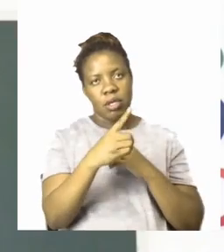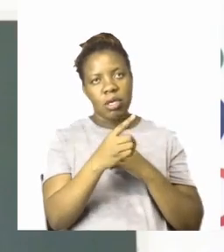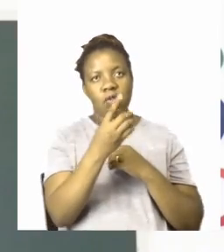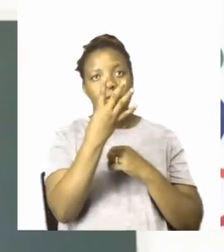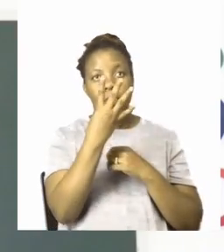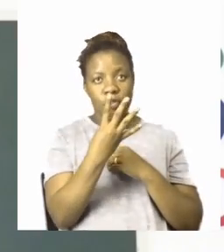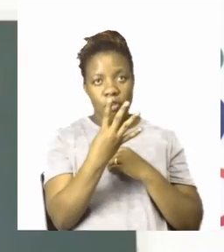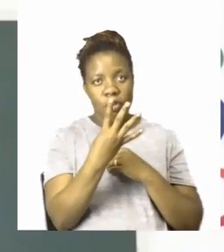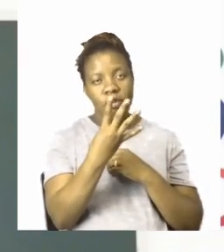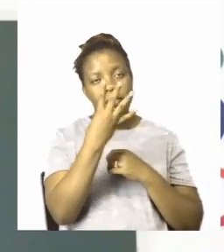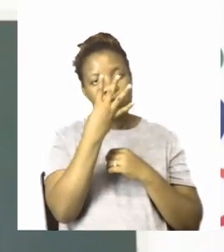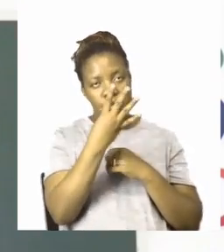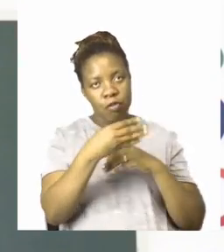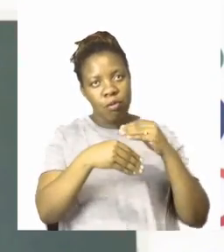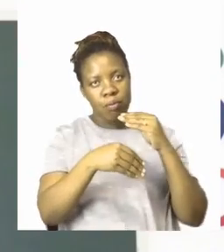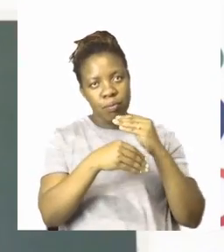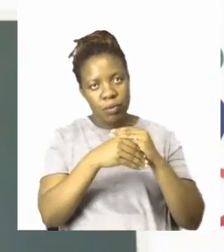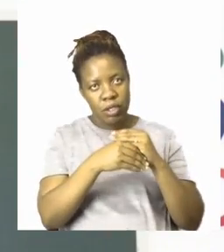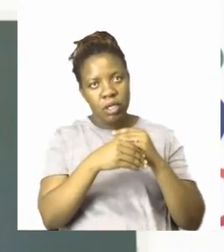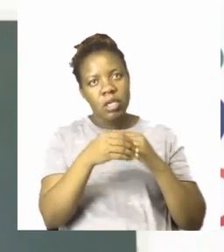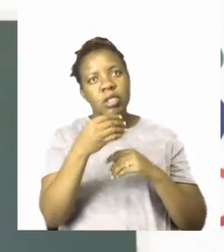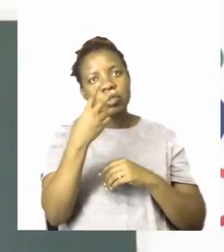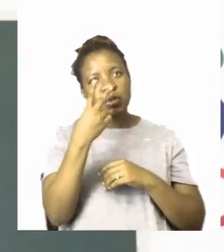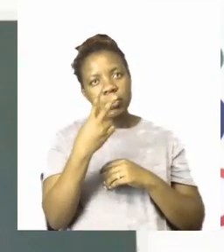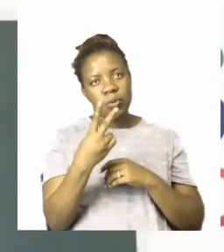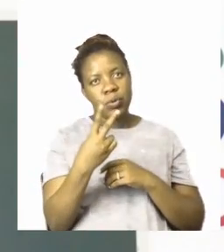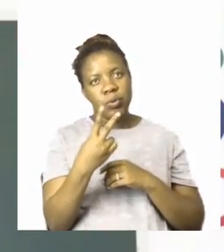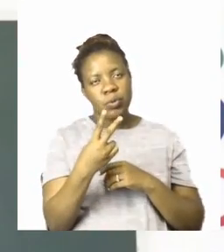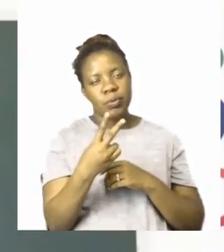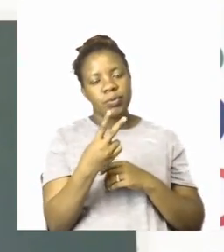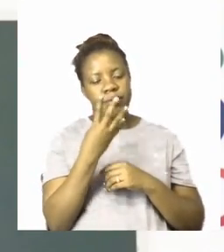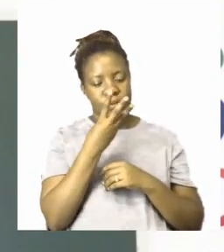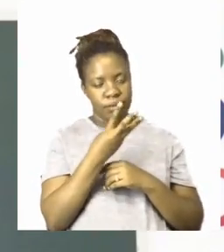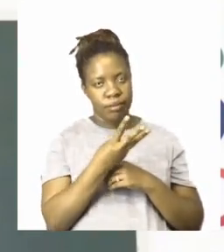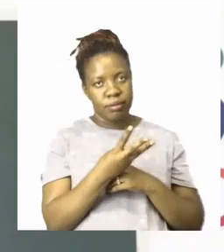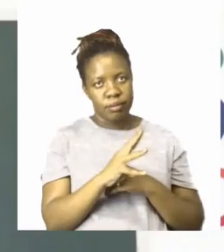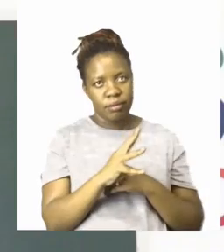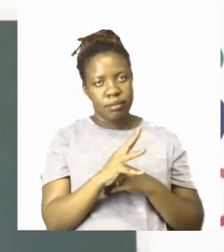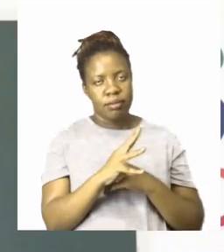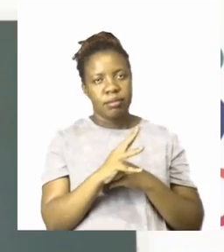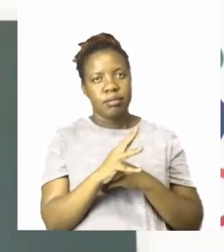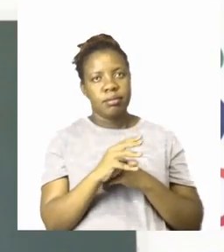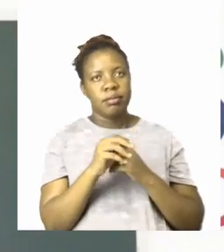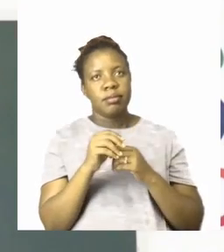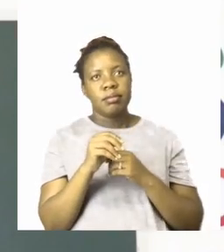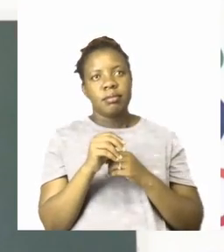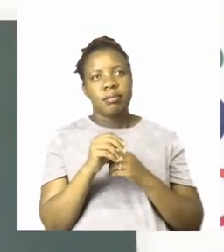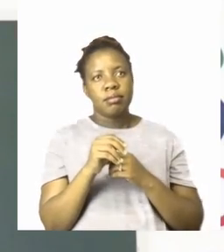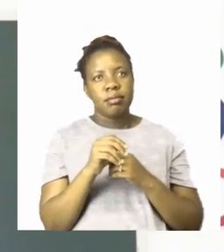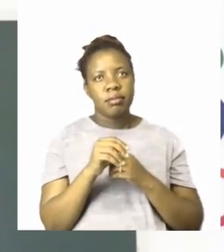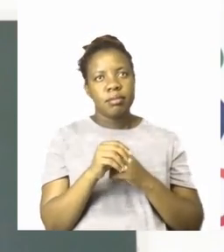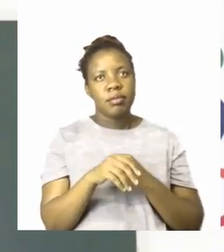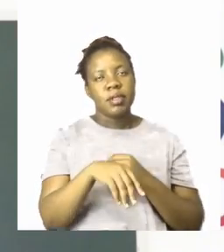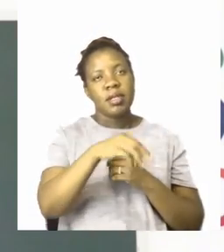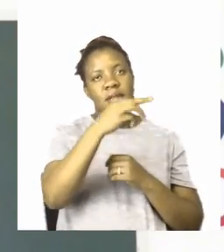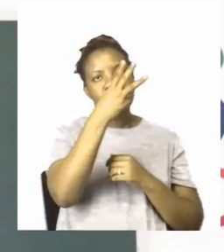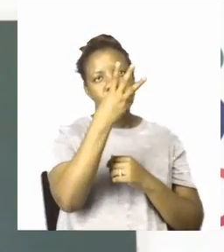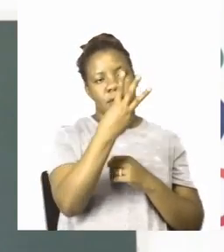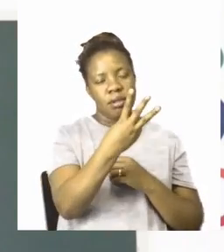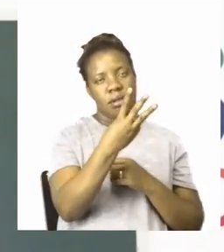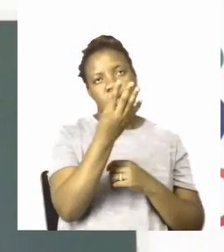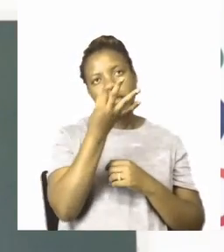4. 4 plus 2 is 6. So now it means